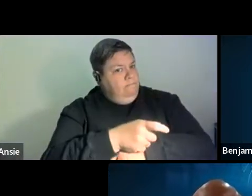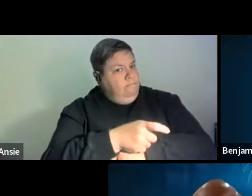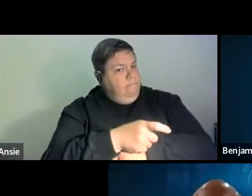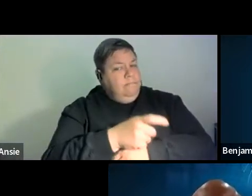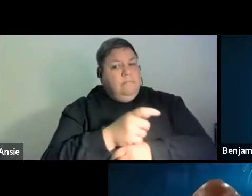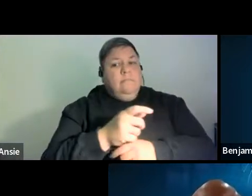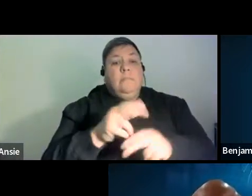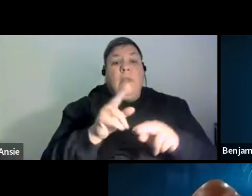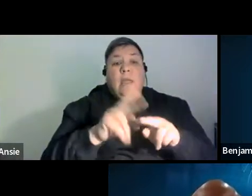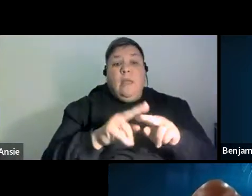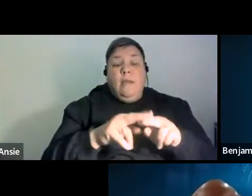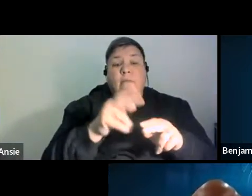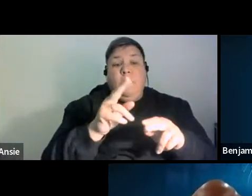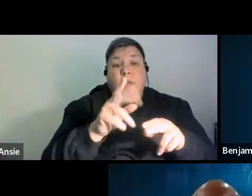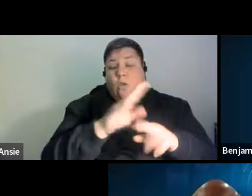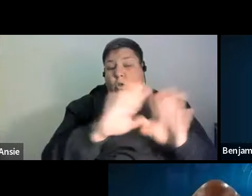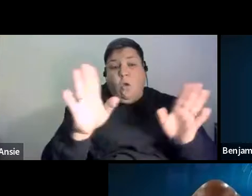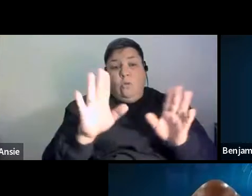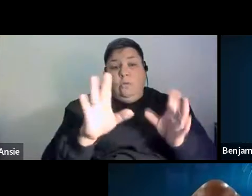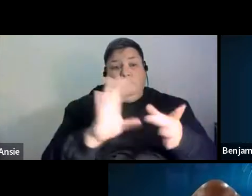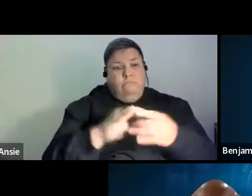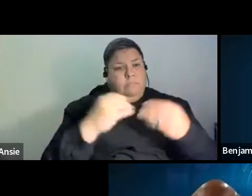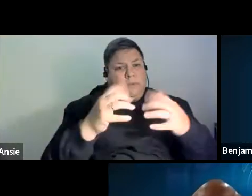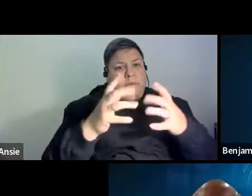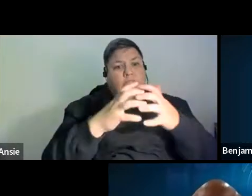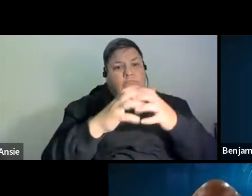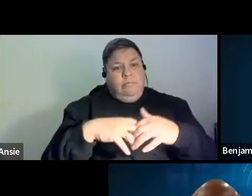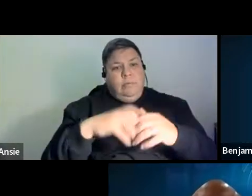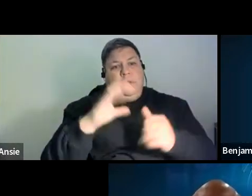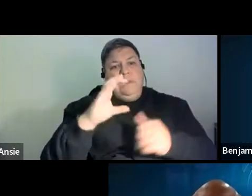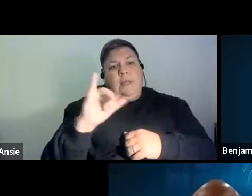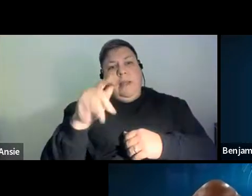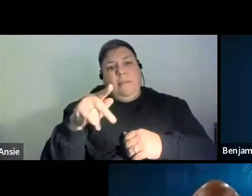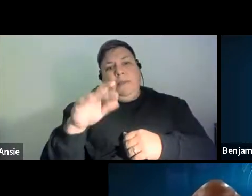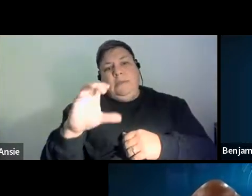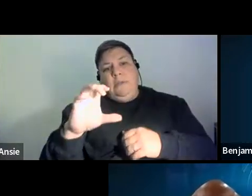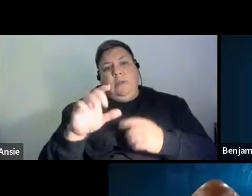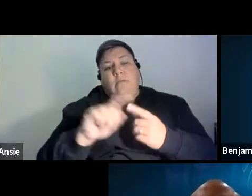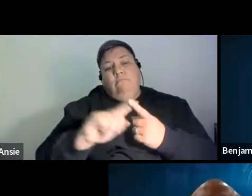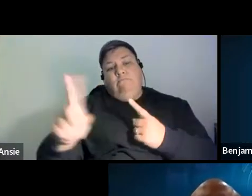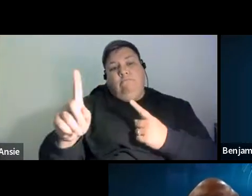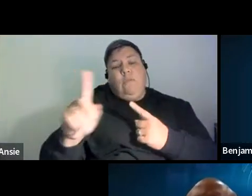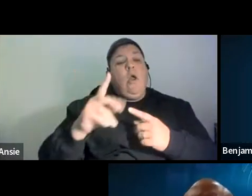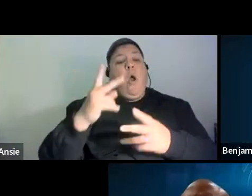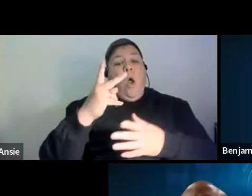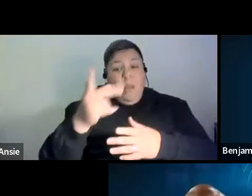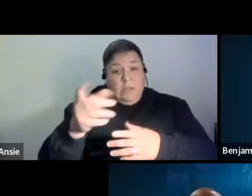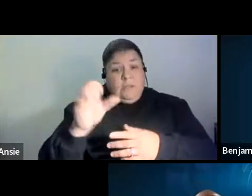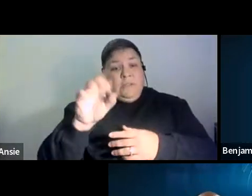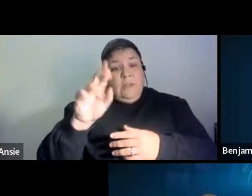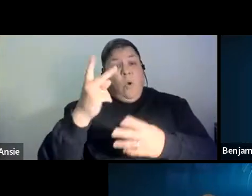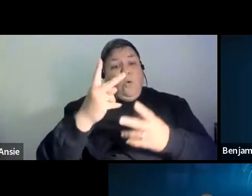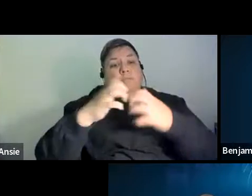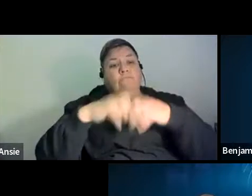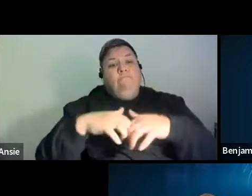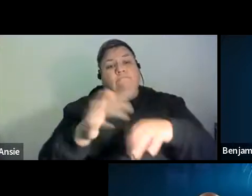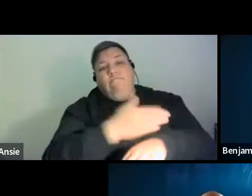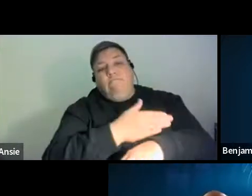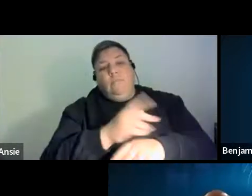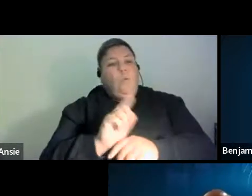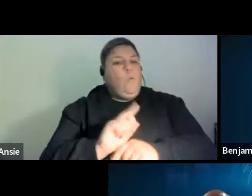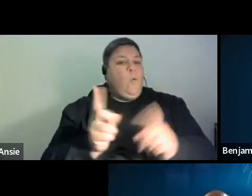been deregistered by CIPC does not mean it's been automatically deregistered by SARS, because there might still be a tax